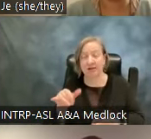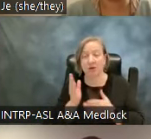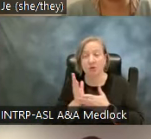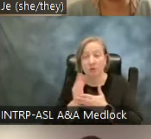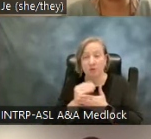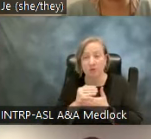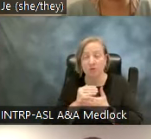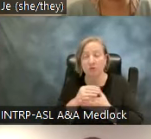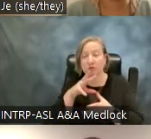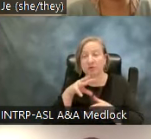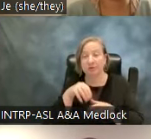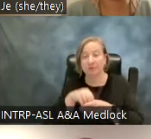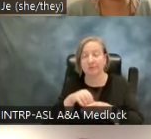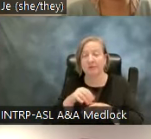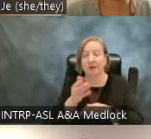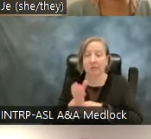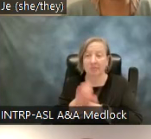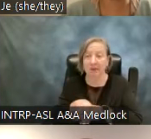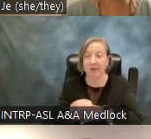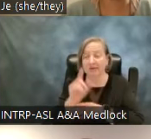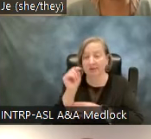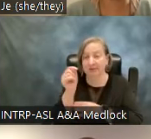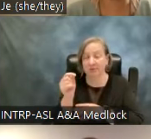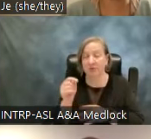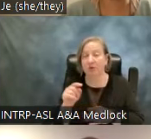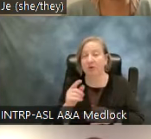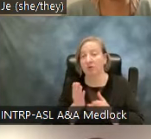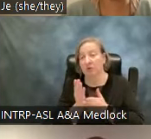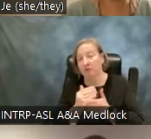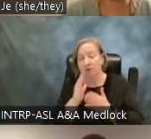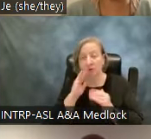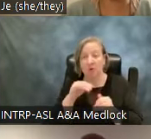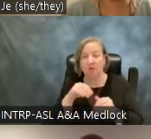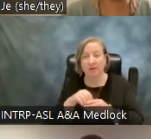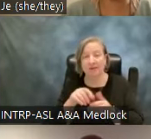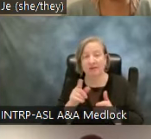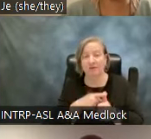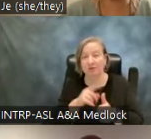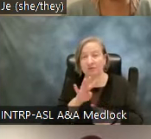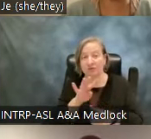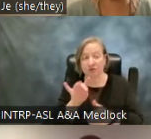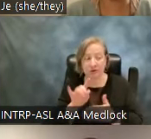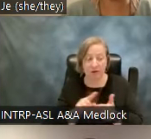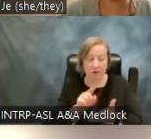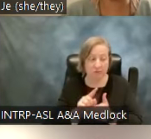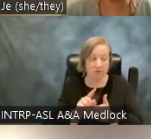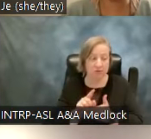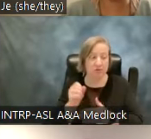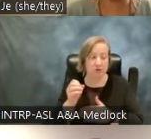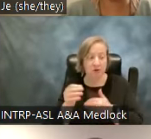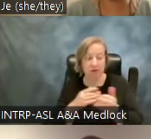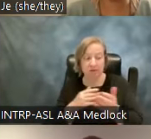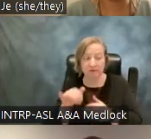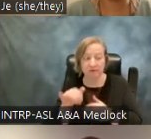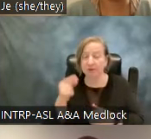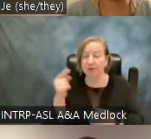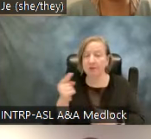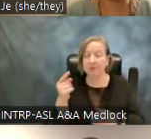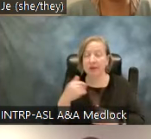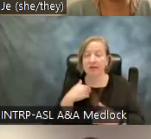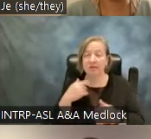compelled testimony earlier, reviews are hopefully done within the first 48 hours. So even though like someone could have automatic access to it